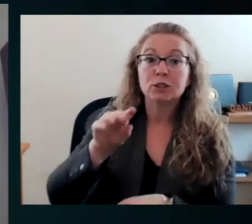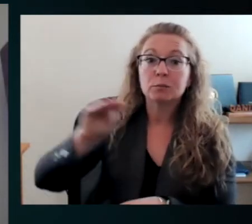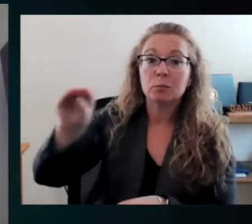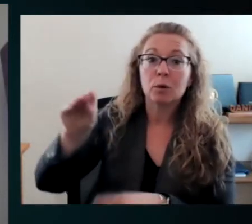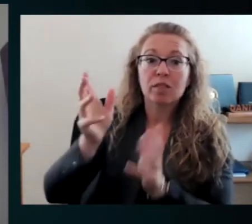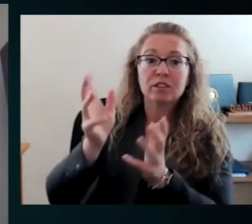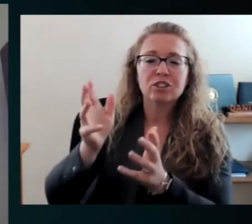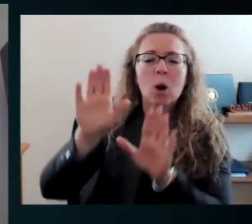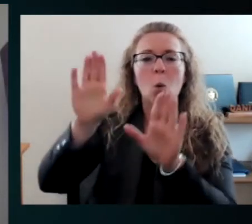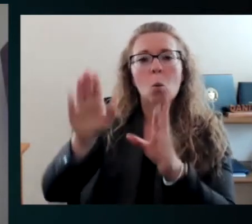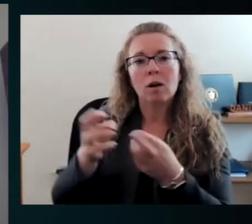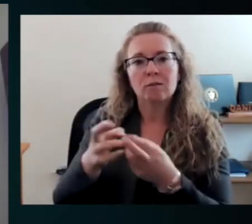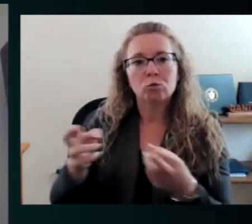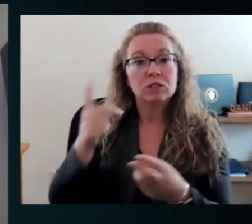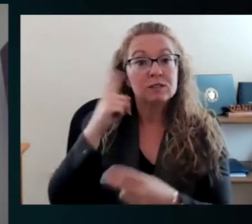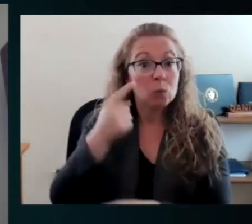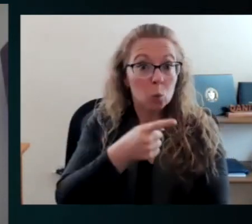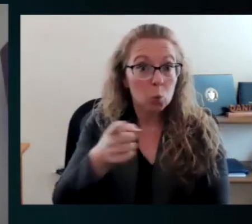those interested.